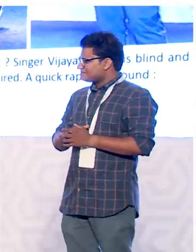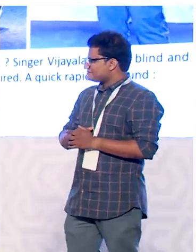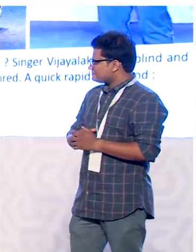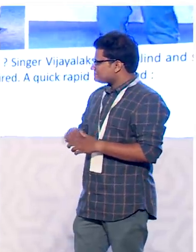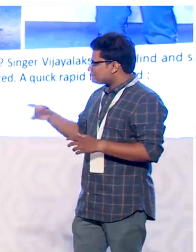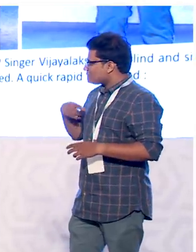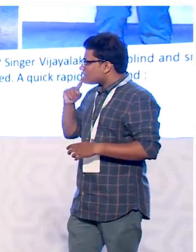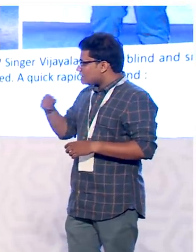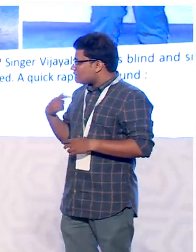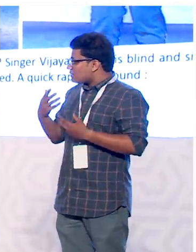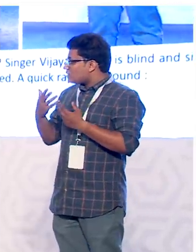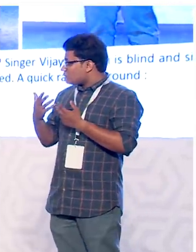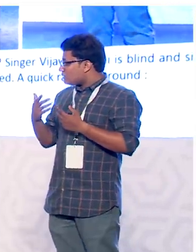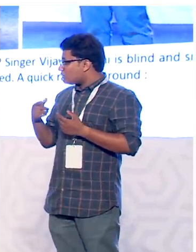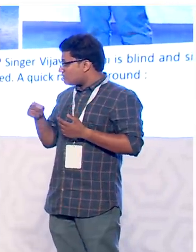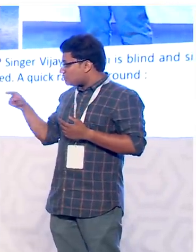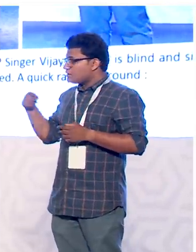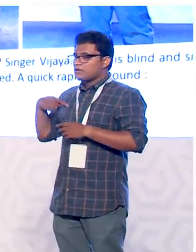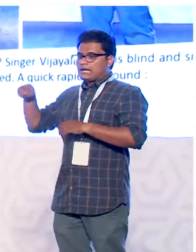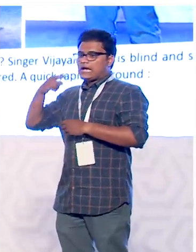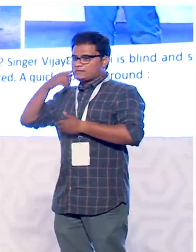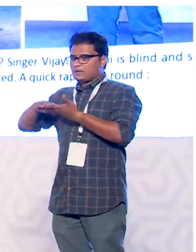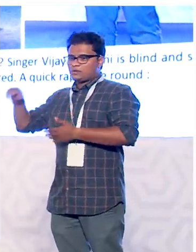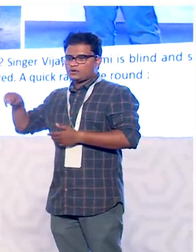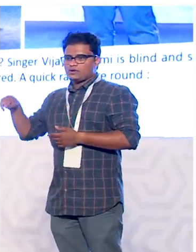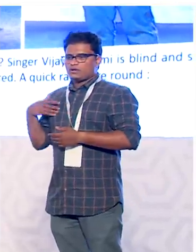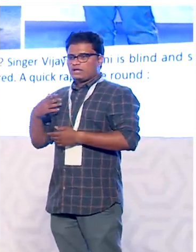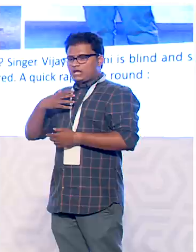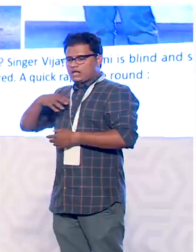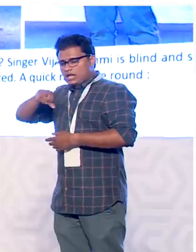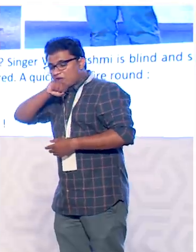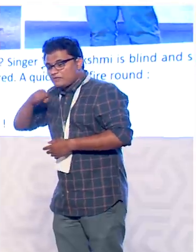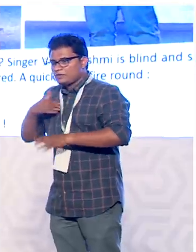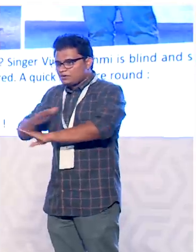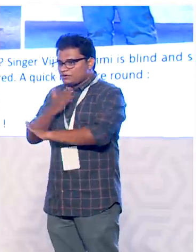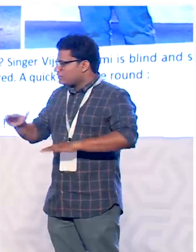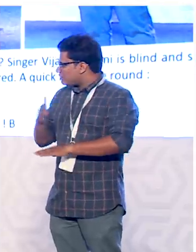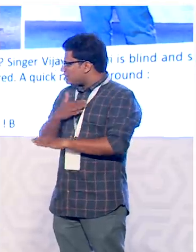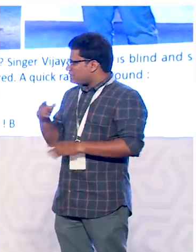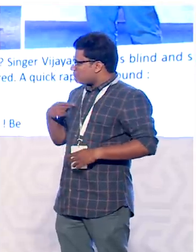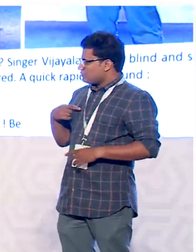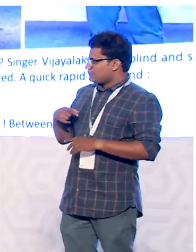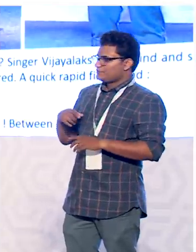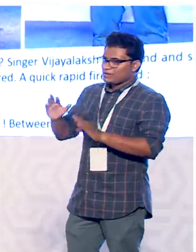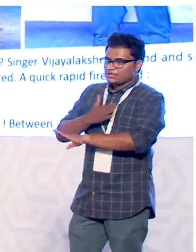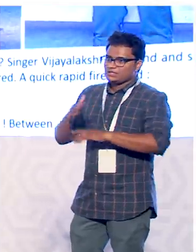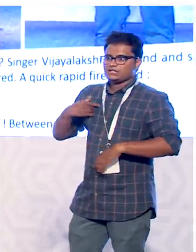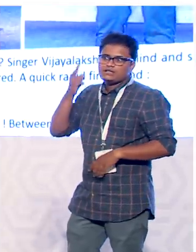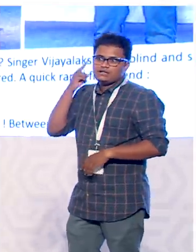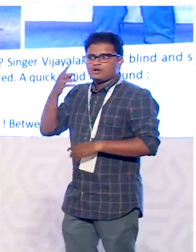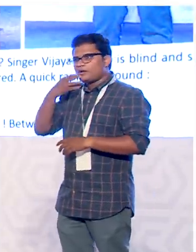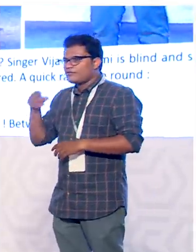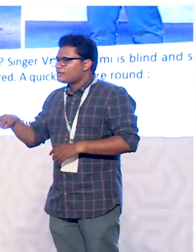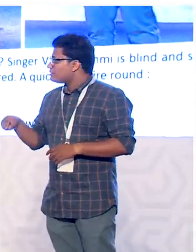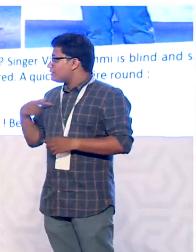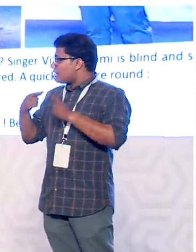Actually, between us, he's the one who really loves music. I learnt music, I can sing, but he really listens to wonderful music.